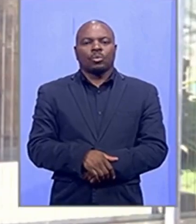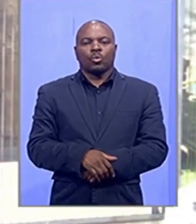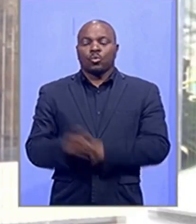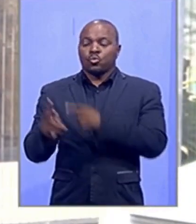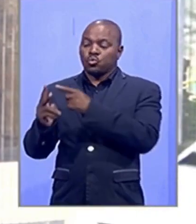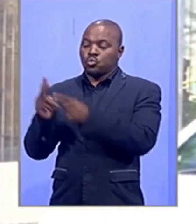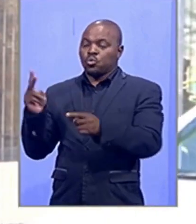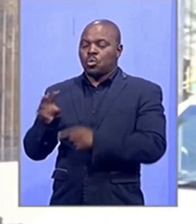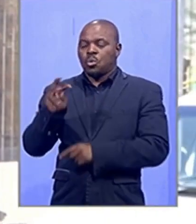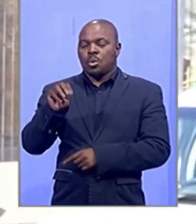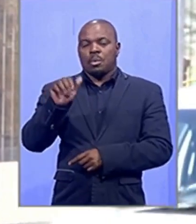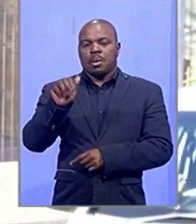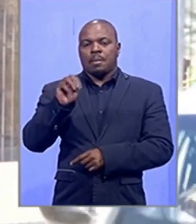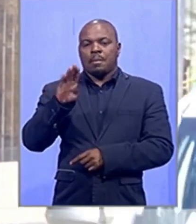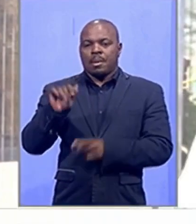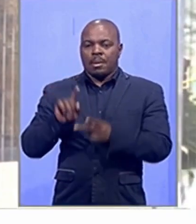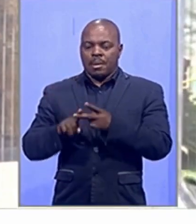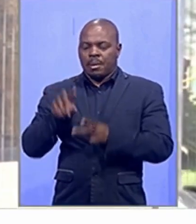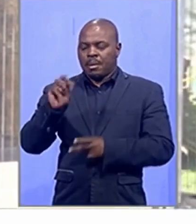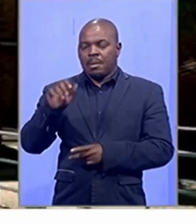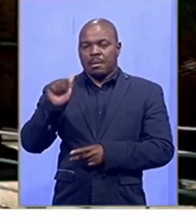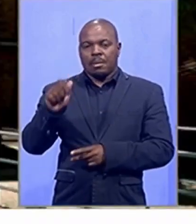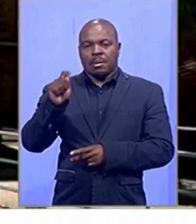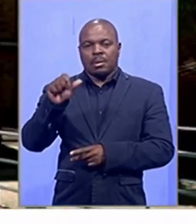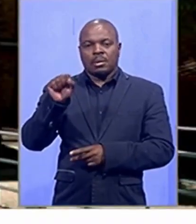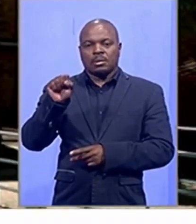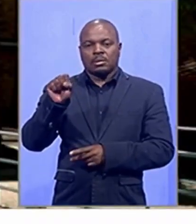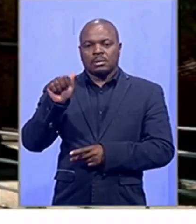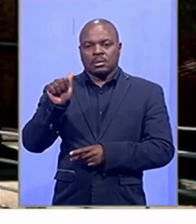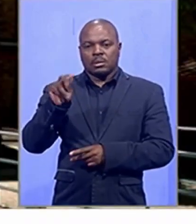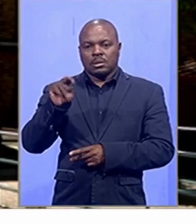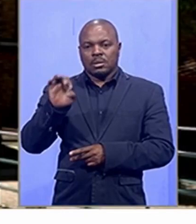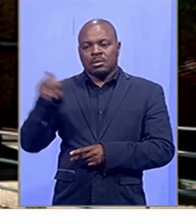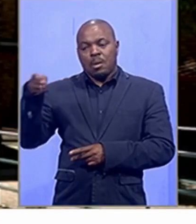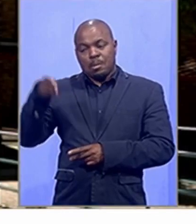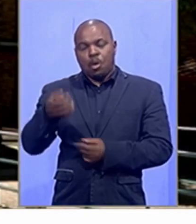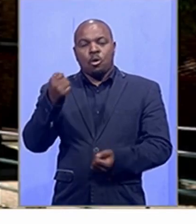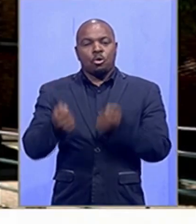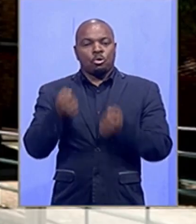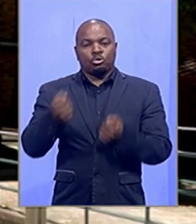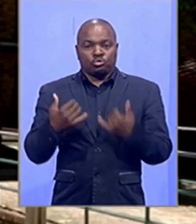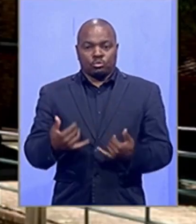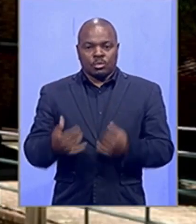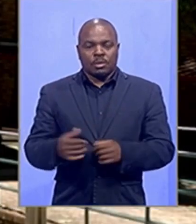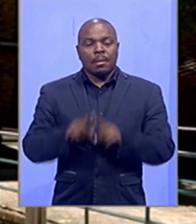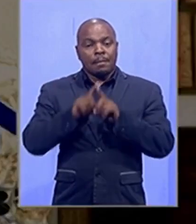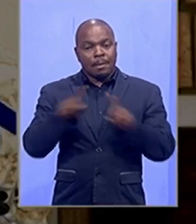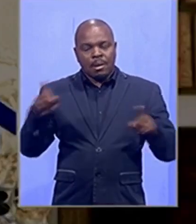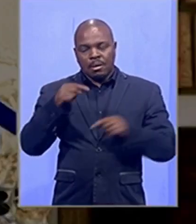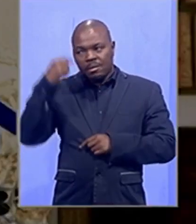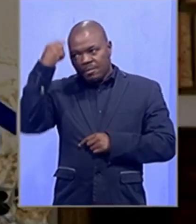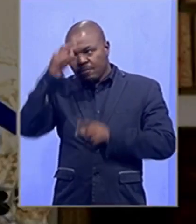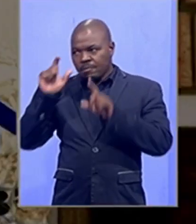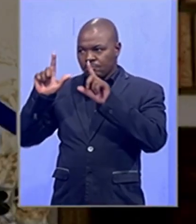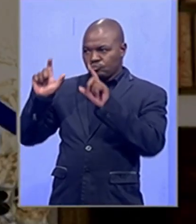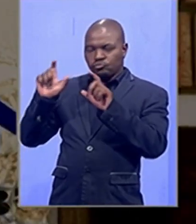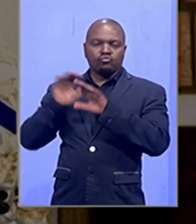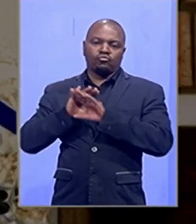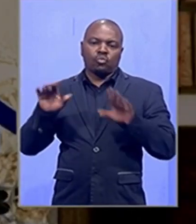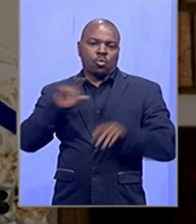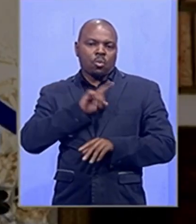Bobedi Qebo Mamba le Fortune Matsane ba hlole ba tšweletše pele ga kgorotsheko e fela go bogo se go a dumelelwa go bontšha difatlhego tša bona ka ge ba